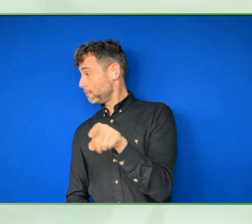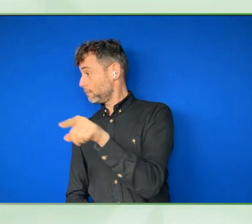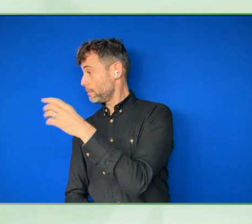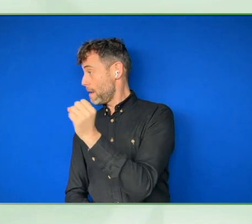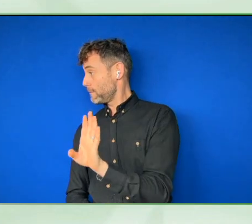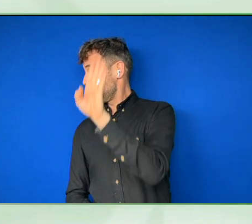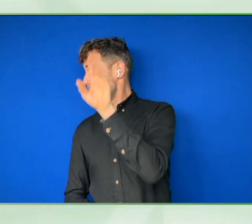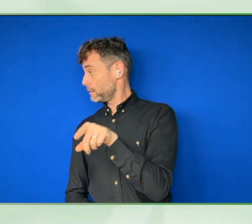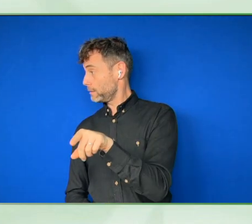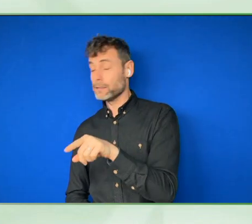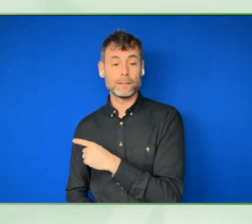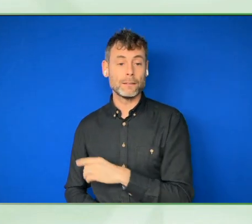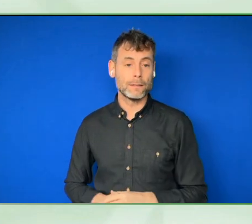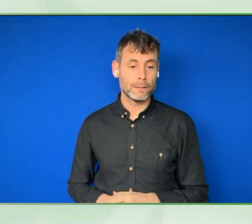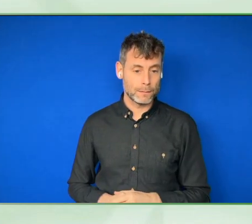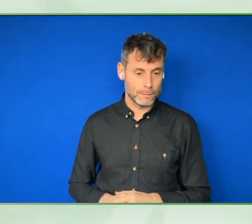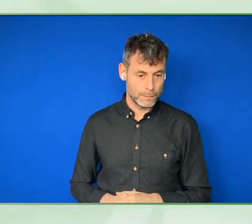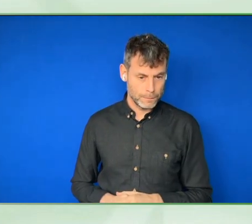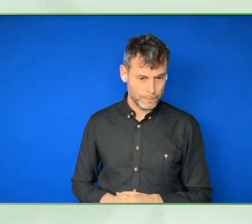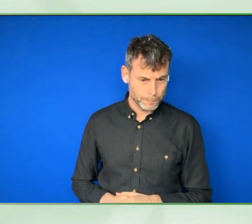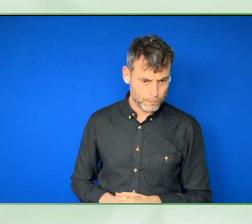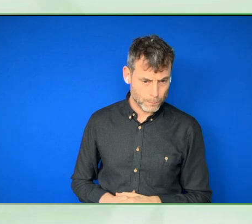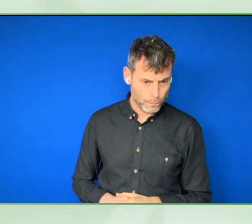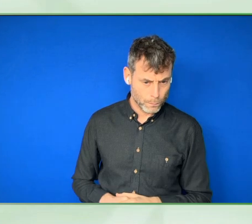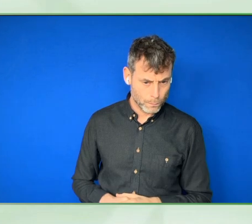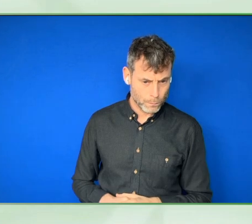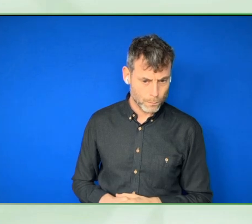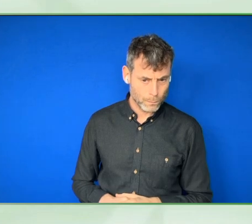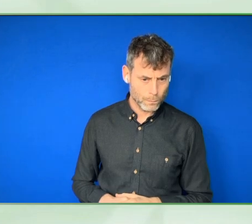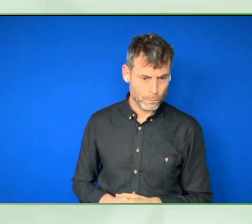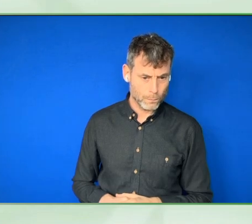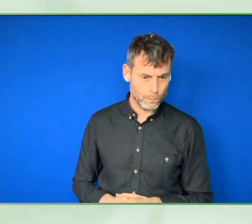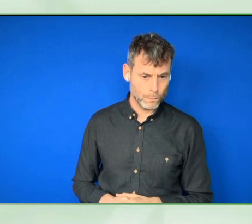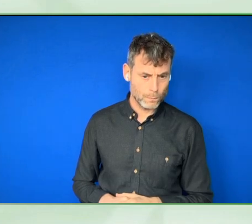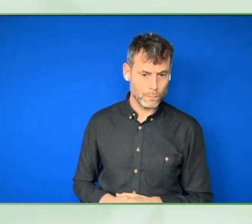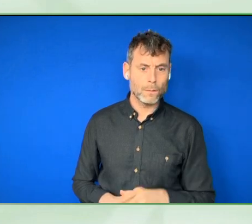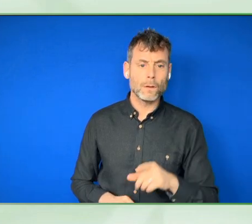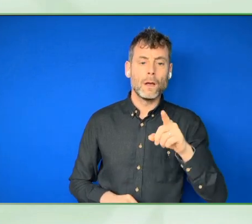youngsters. Oh yeah. I want to give a tip to the youngsters. So A tip. please go ahead.